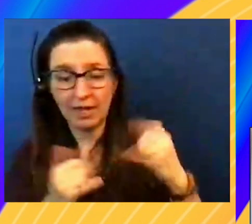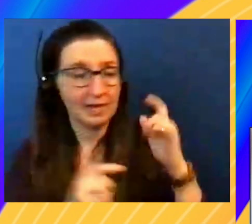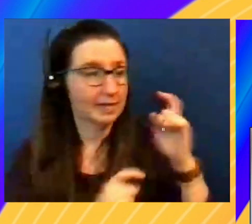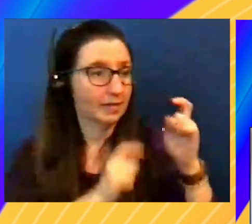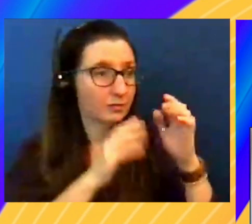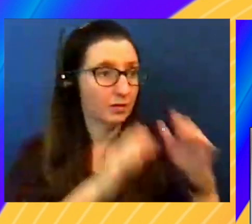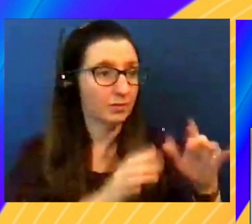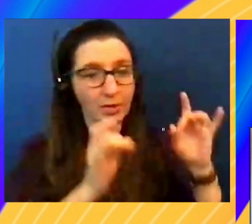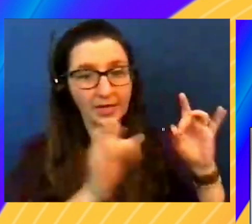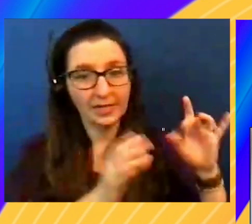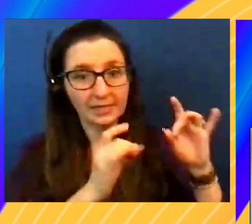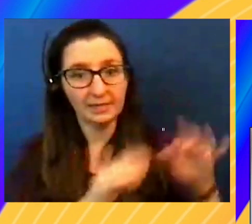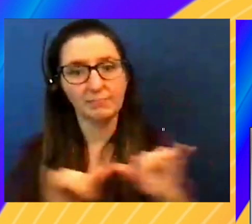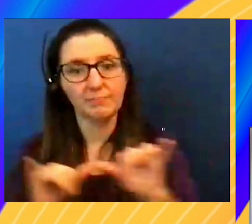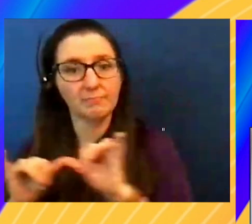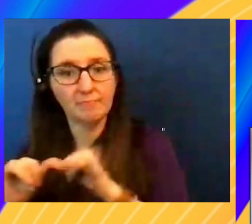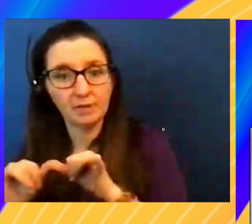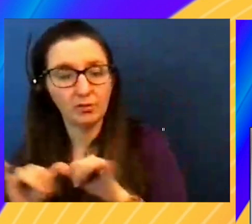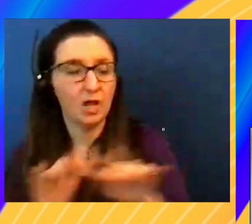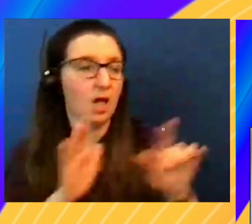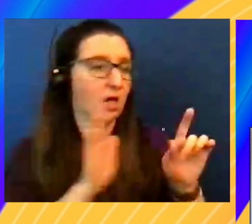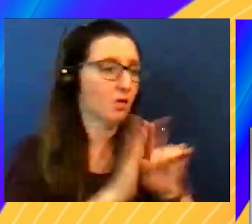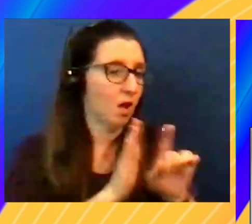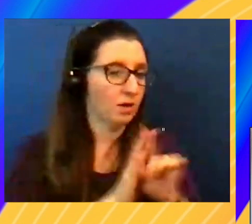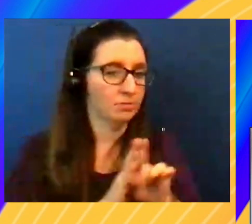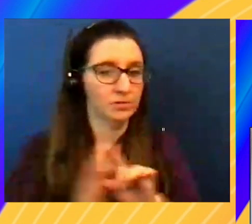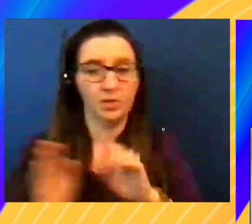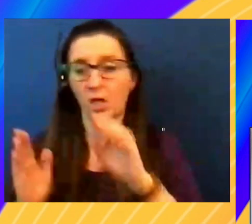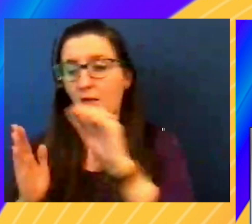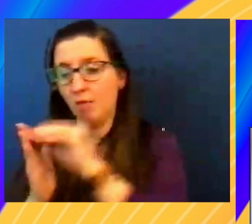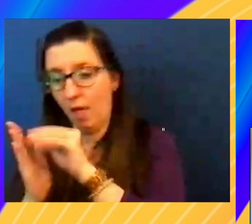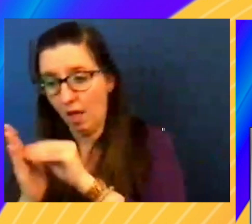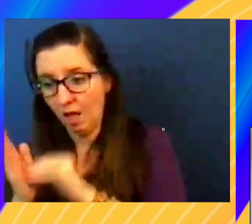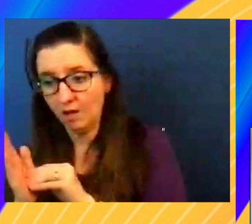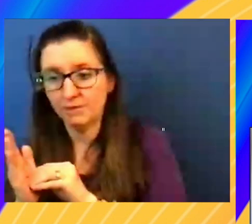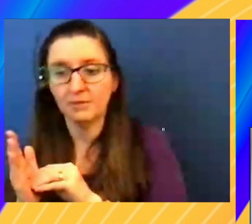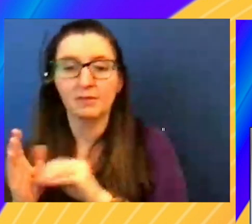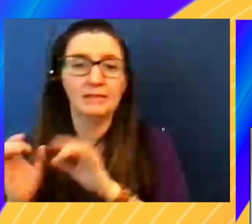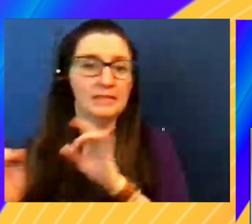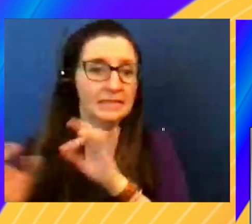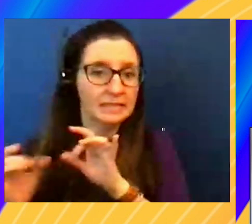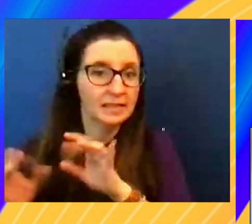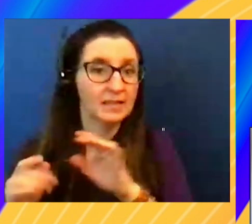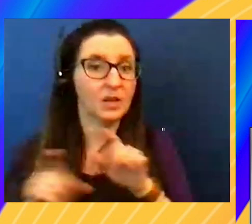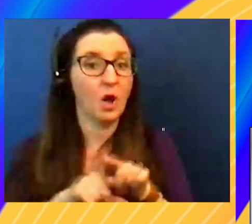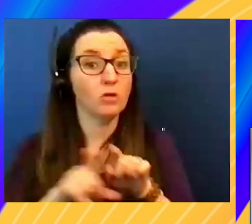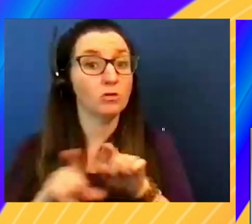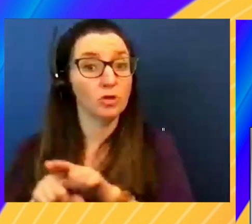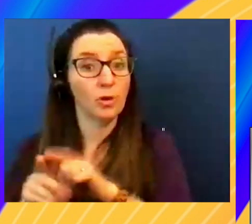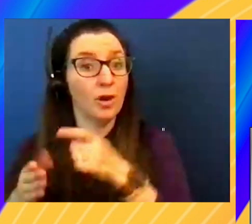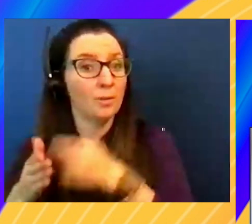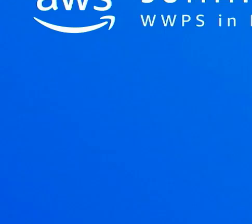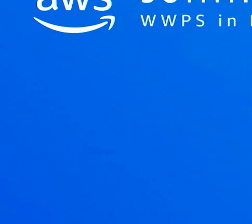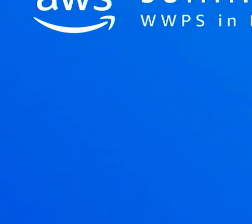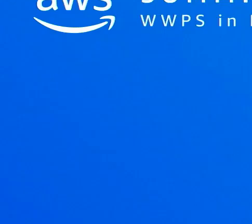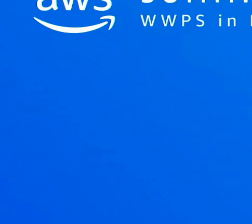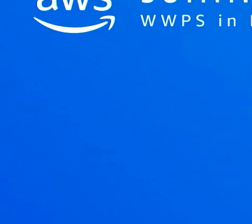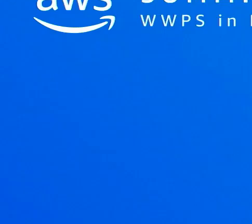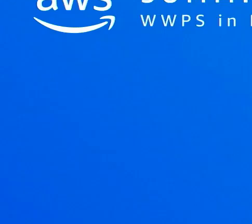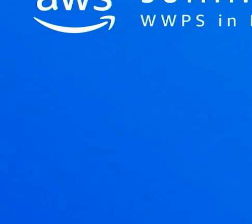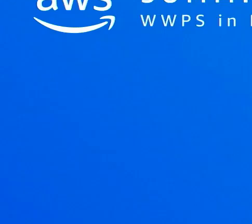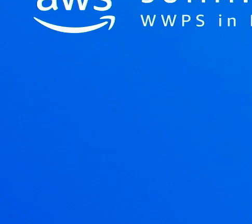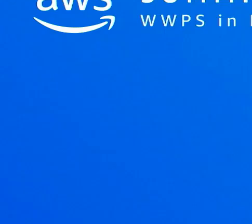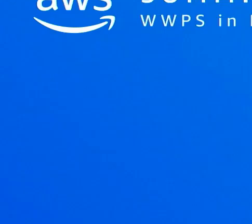CloudWatch Alarms, Logs Insights. There's also a pricing calculator so that you can decide your costs. A lot of our customers are cost